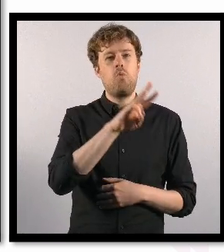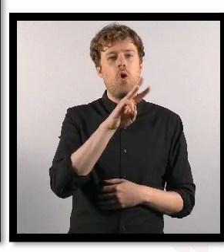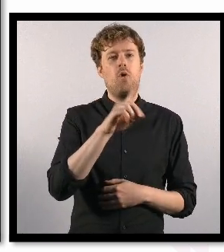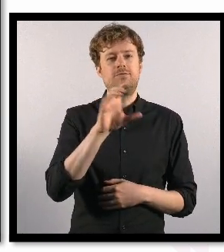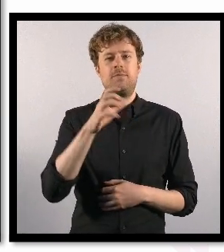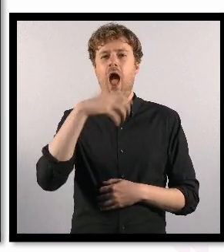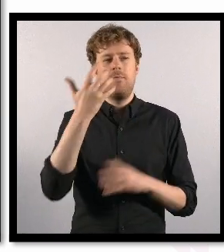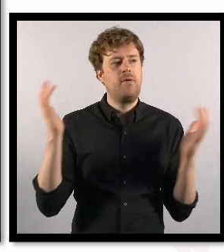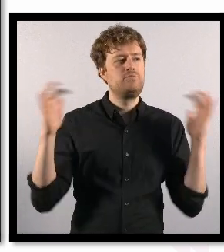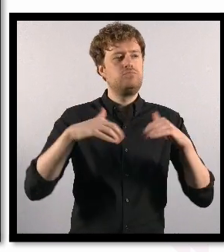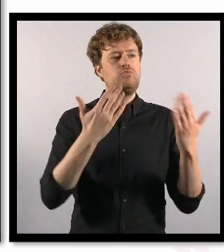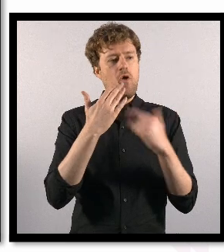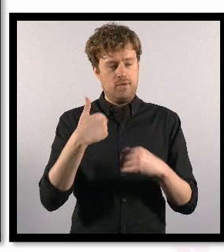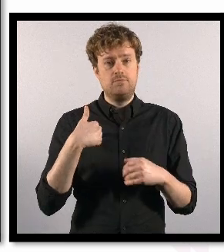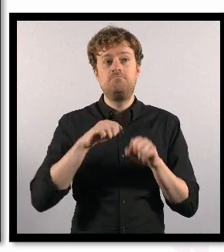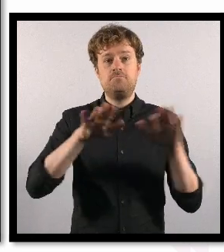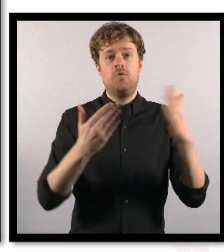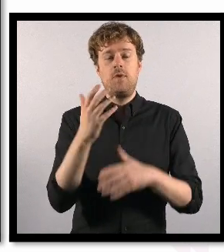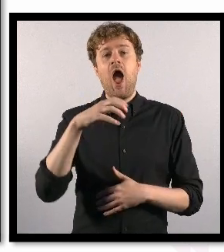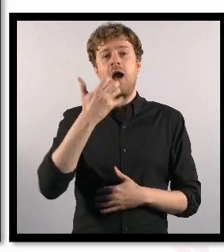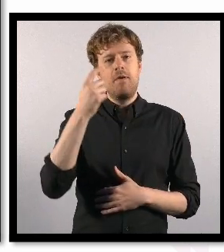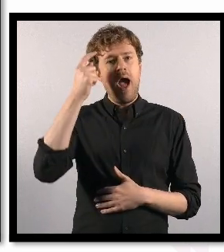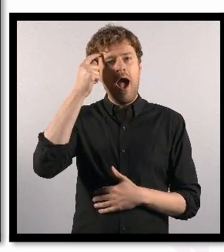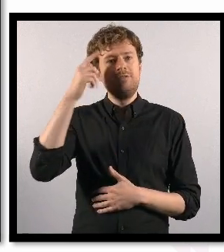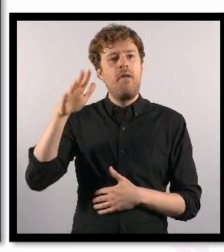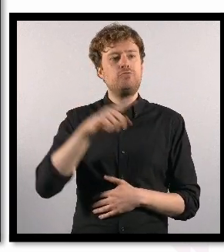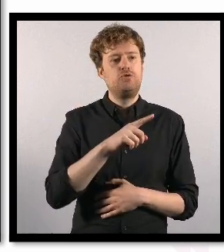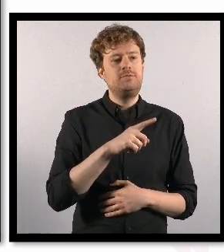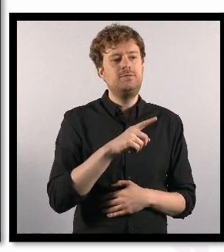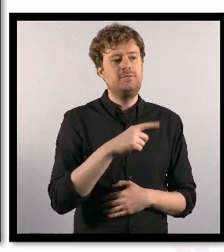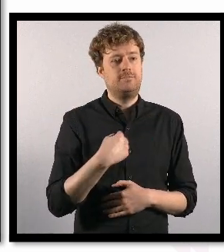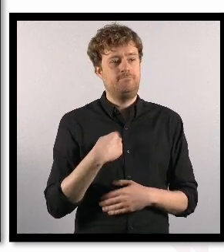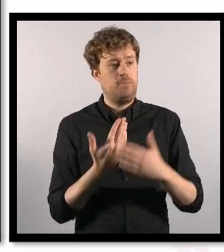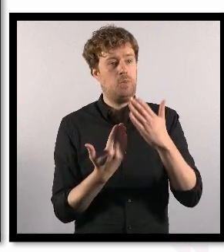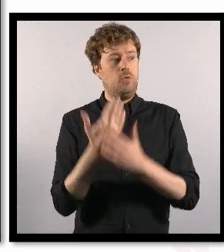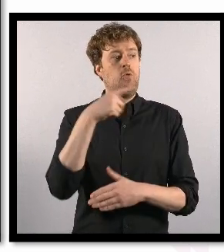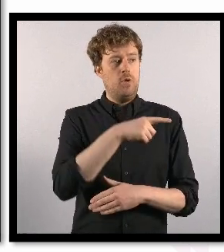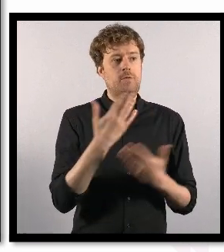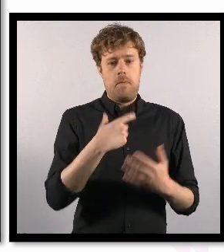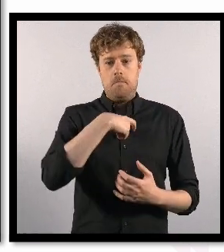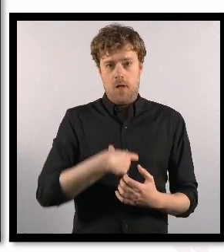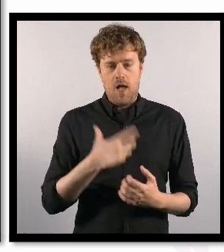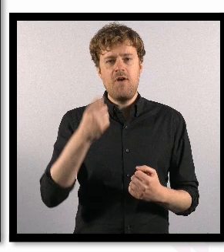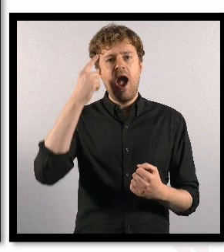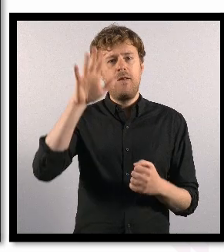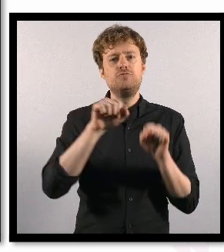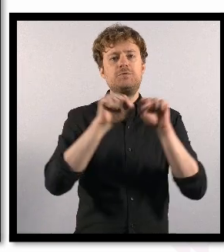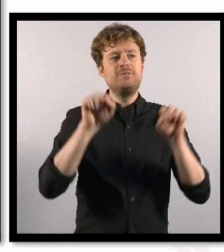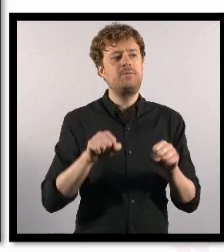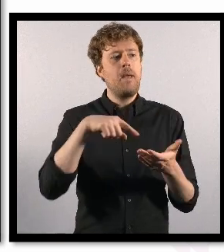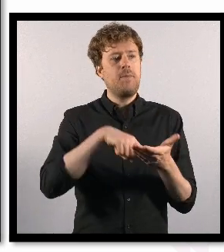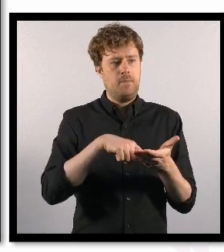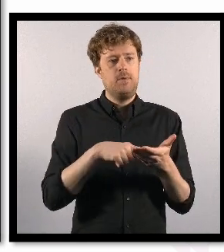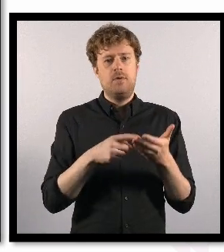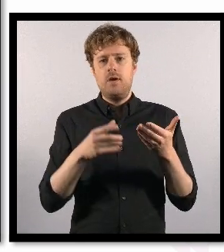to iPhone, iPad, and Mac. Apple Intelligence is designed to protect your privacy at every step. To